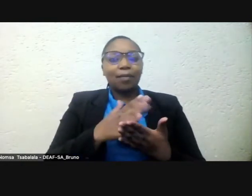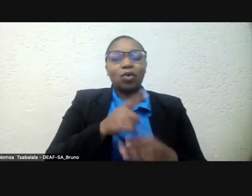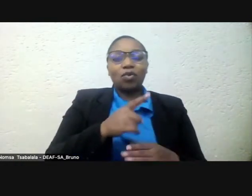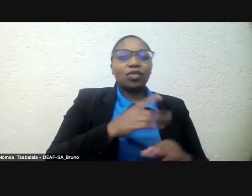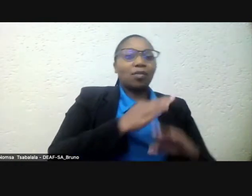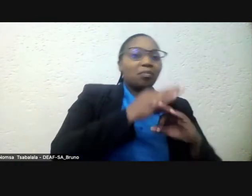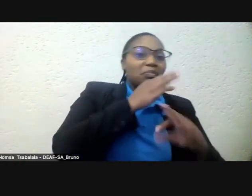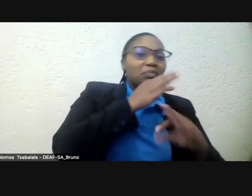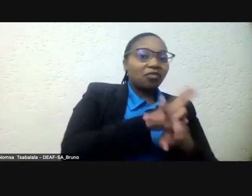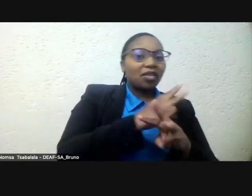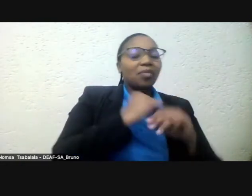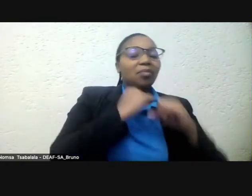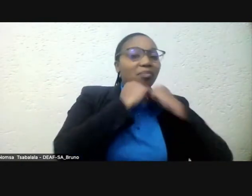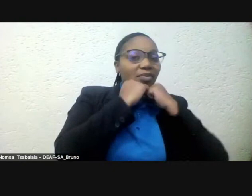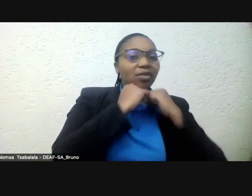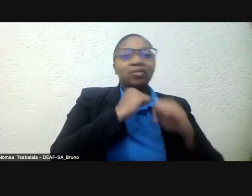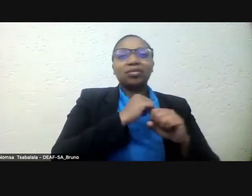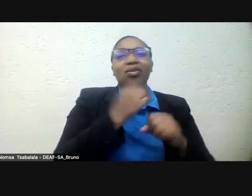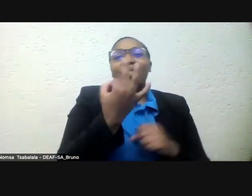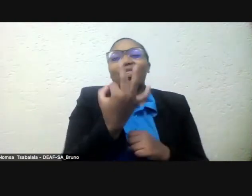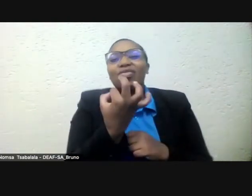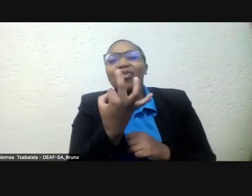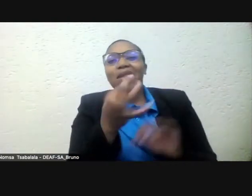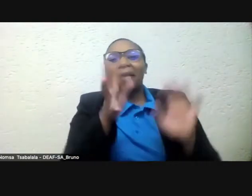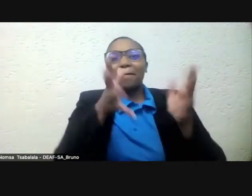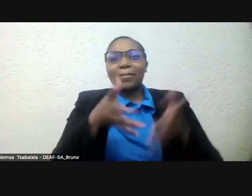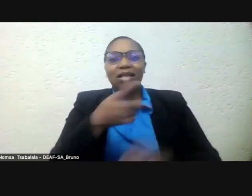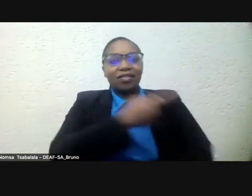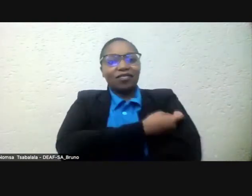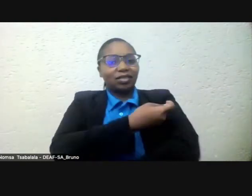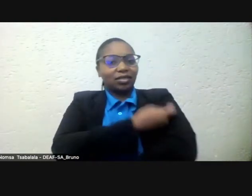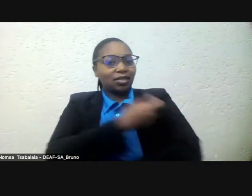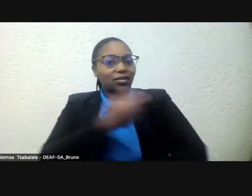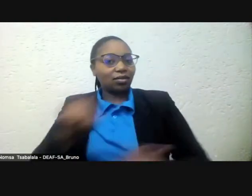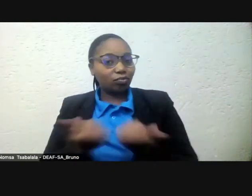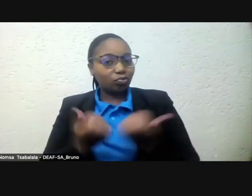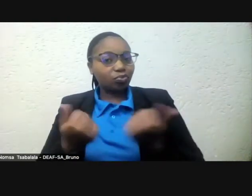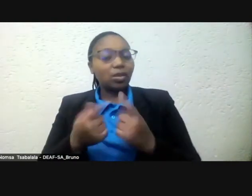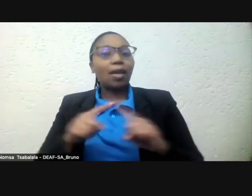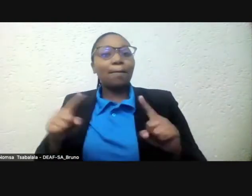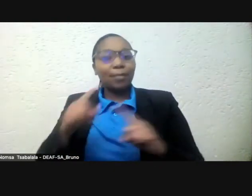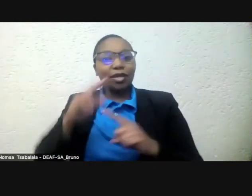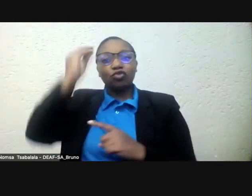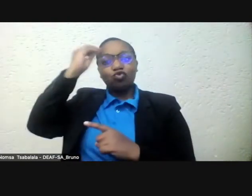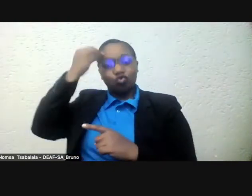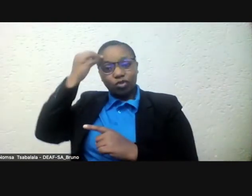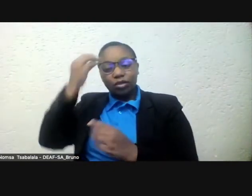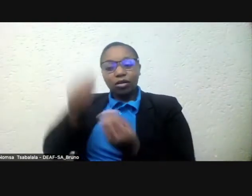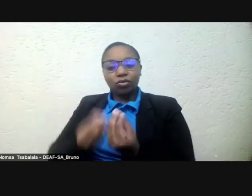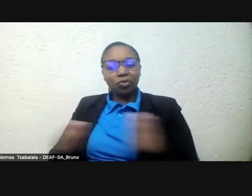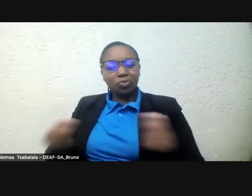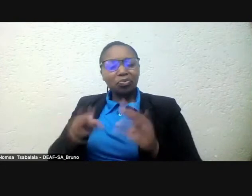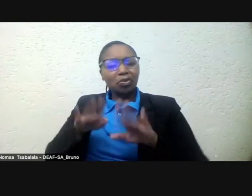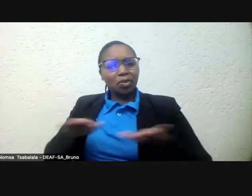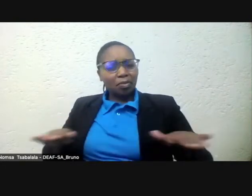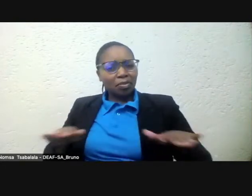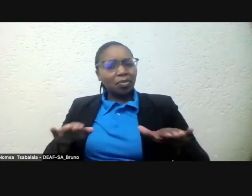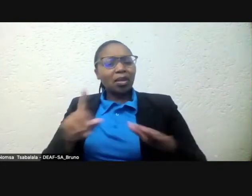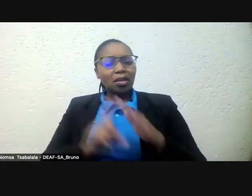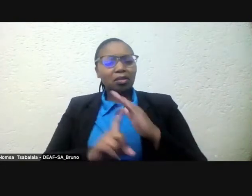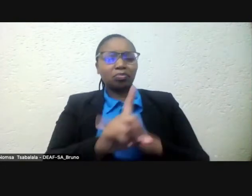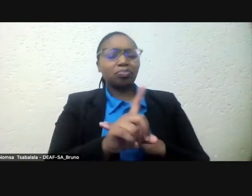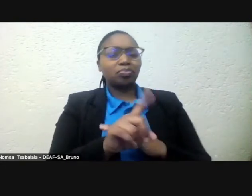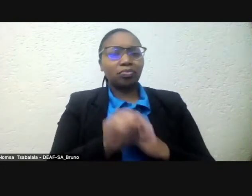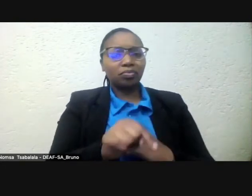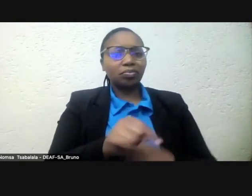were vaccinated. And so, it's interesting that all these young children being admitted, most of them, their parents have not been